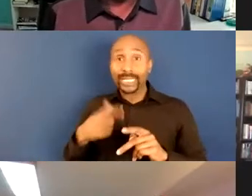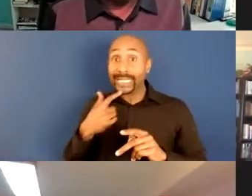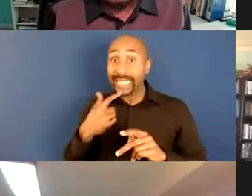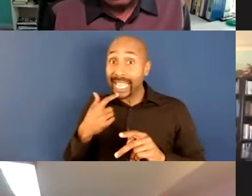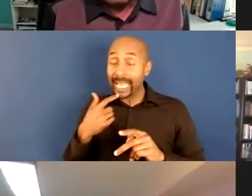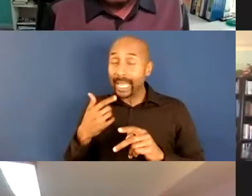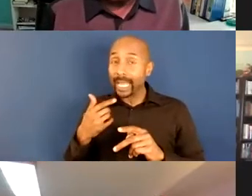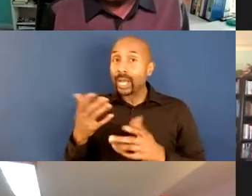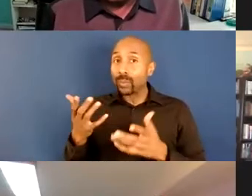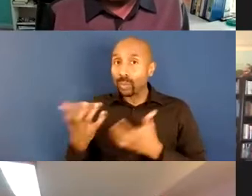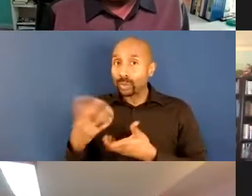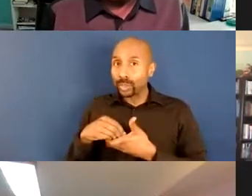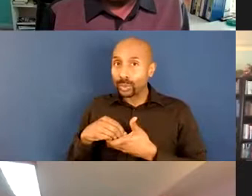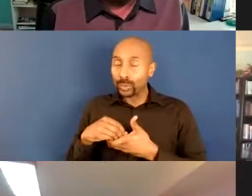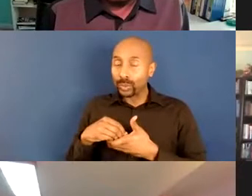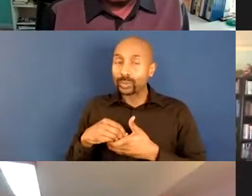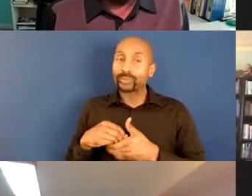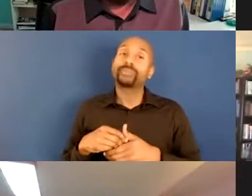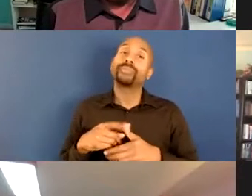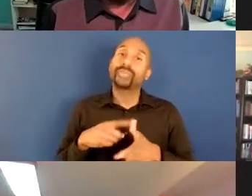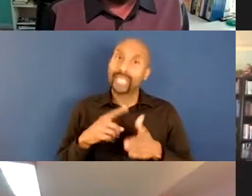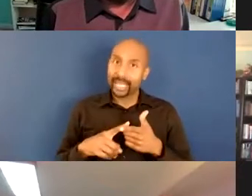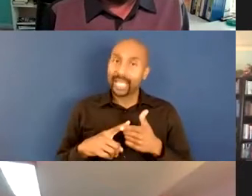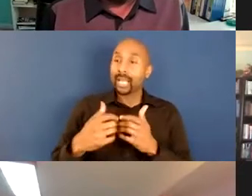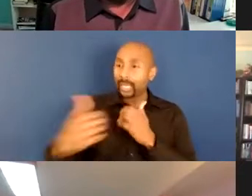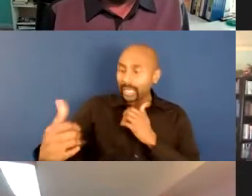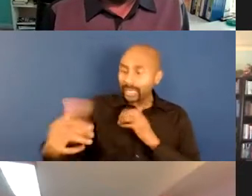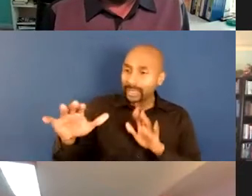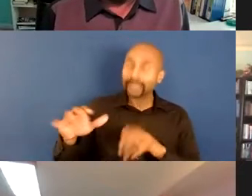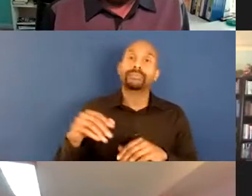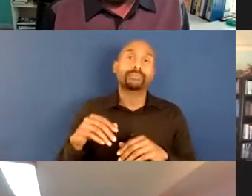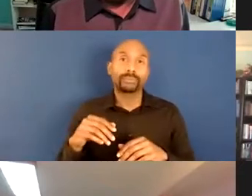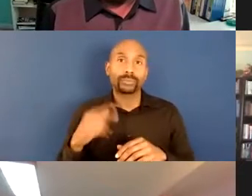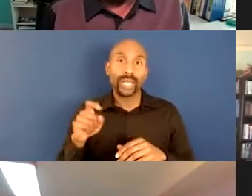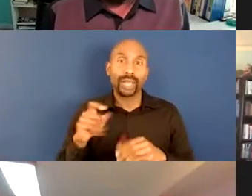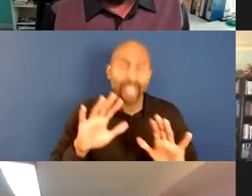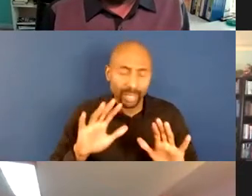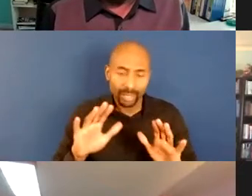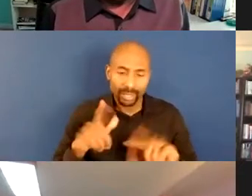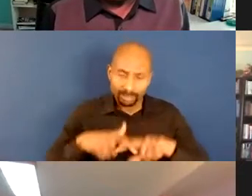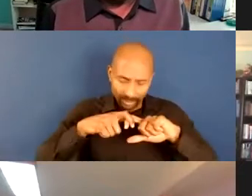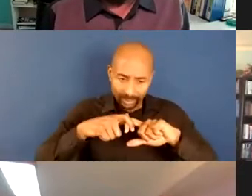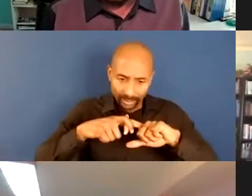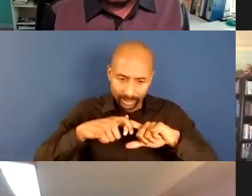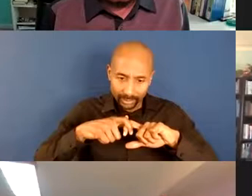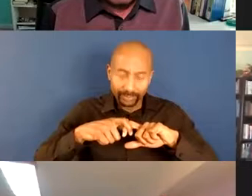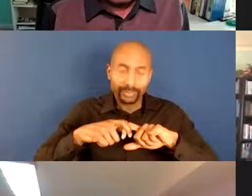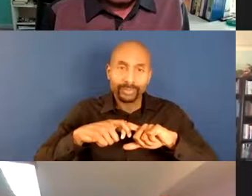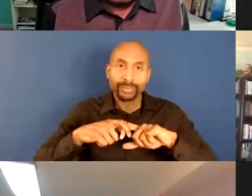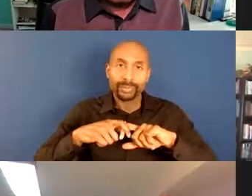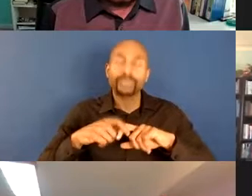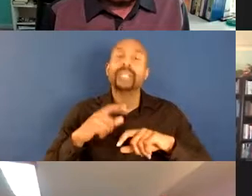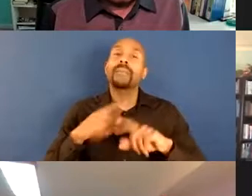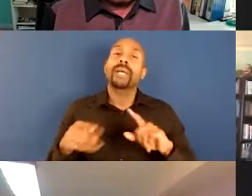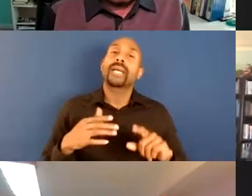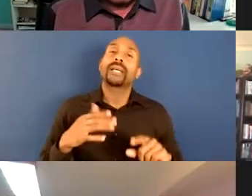participate in the emancipatory struggle. If you get too far away, you cannot do that. But where is the balance? What is